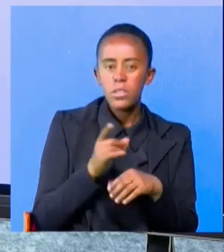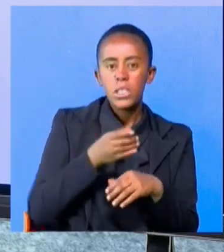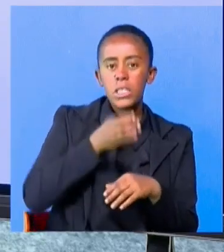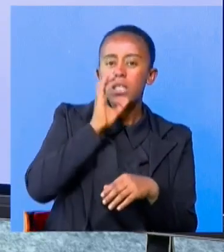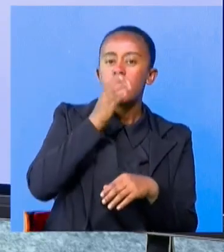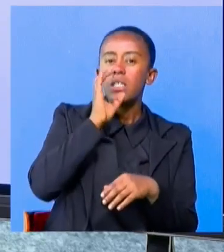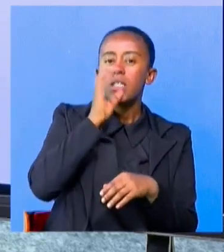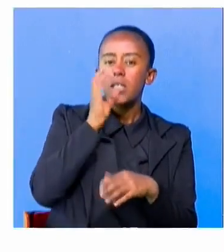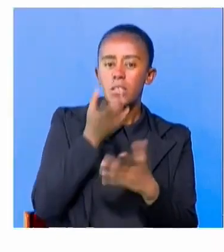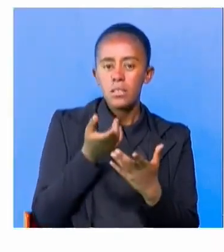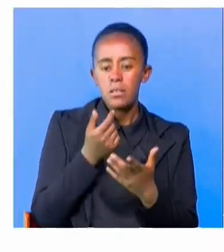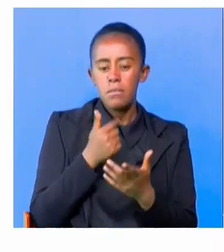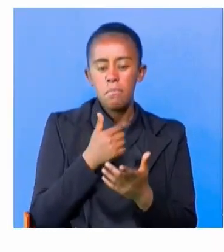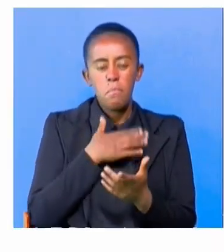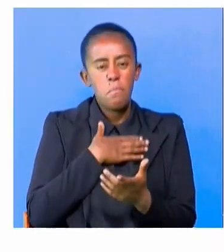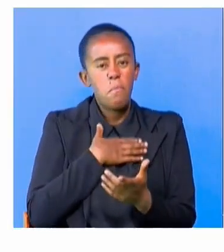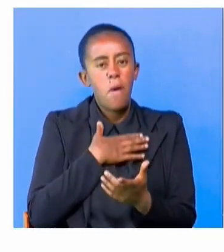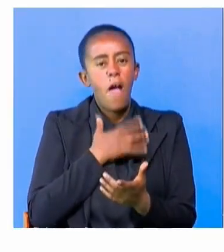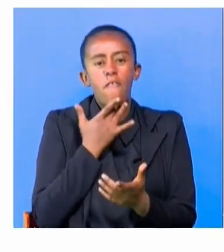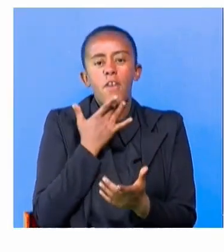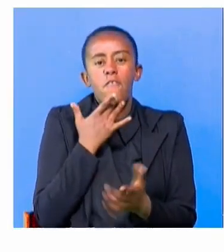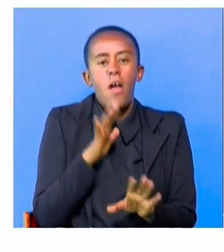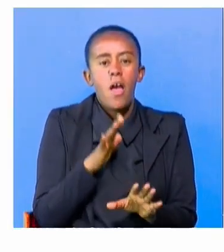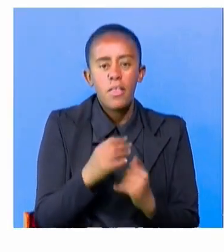like. My favorite again.